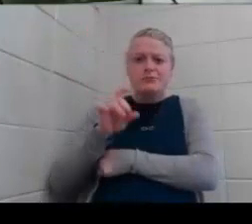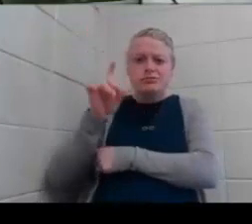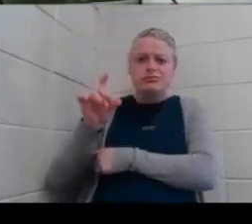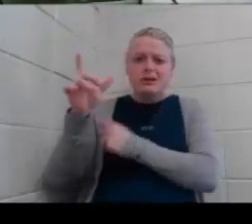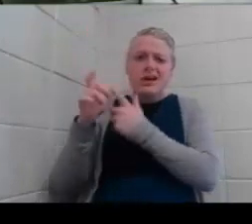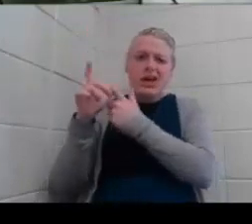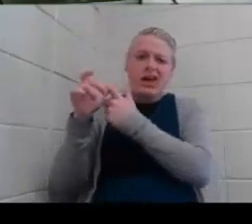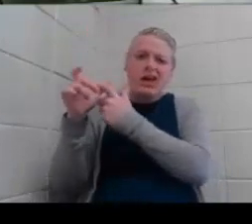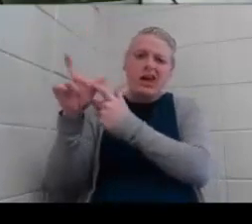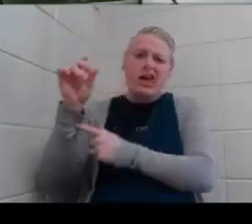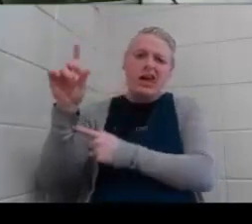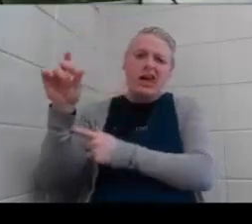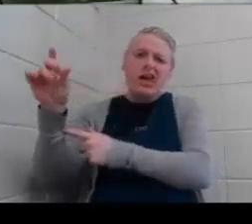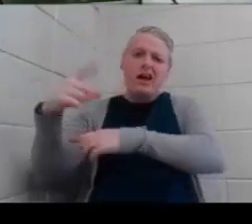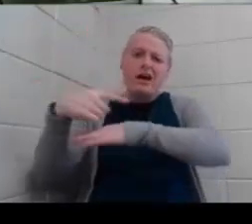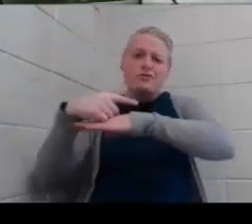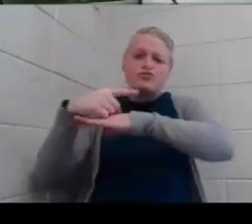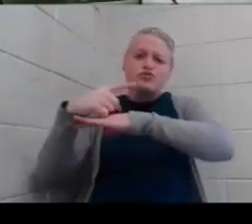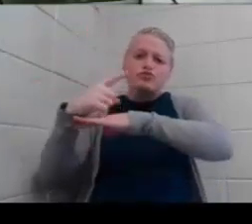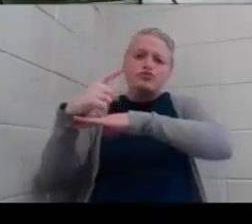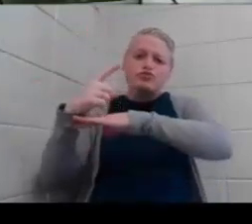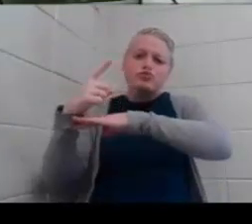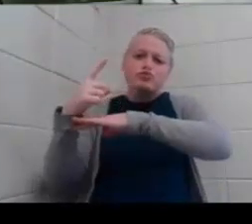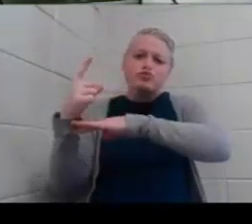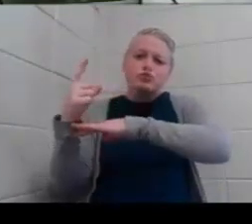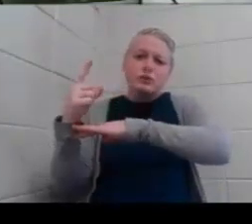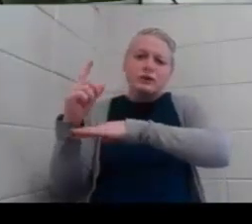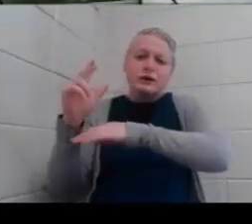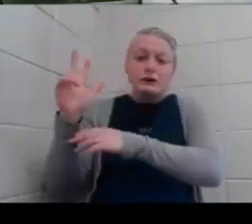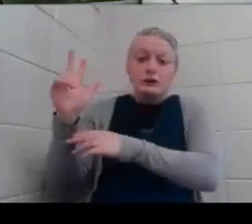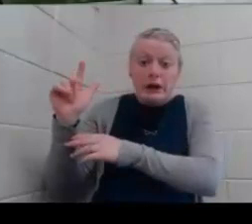You see, a human can run